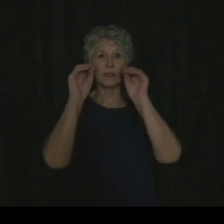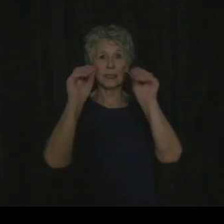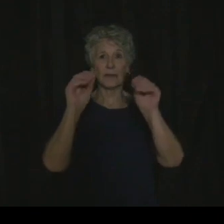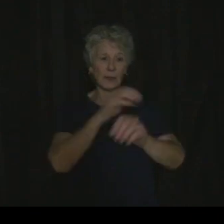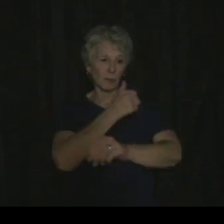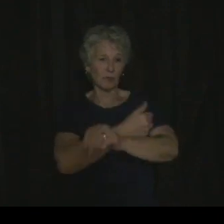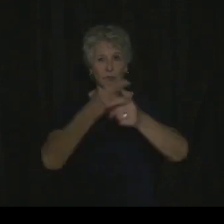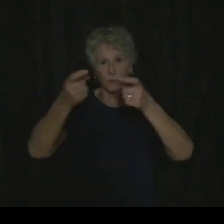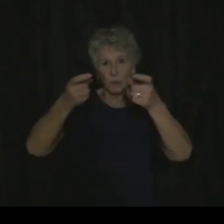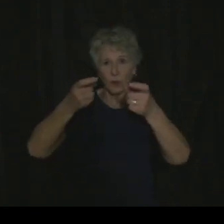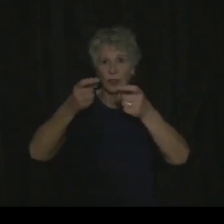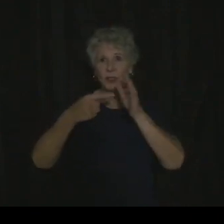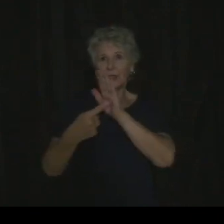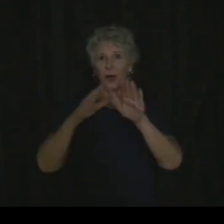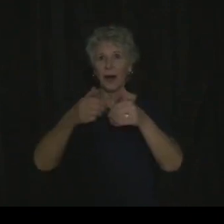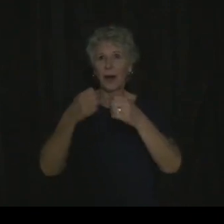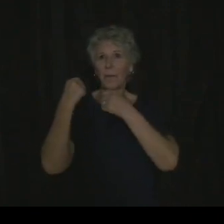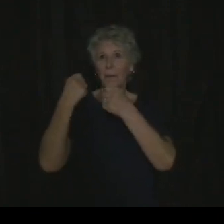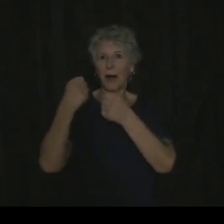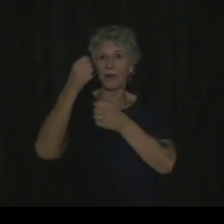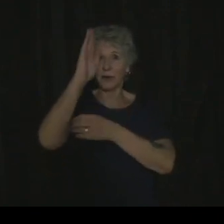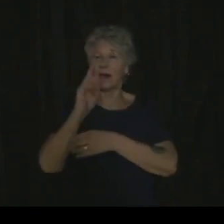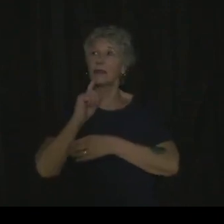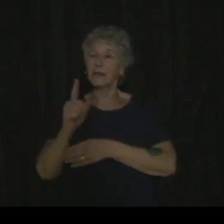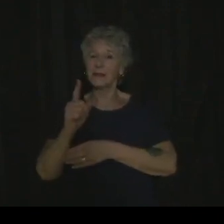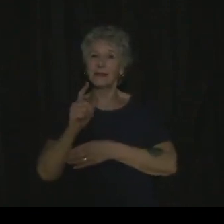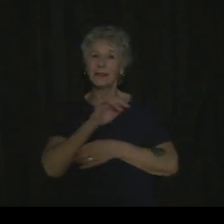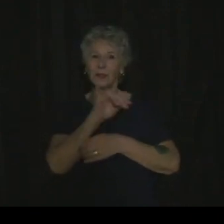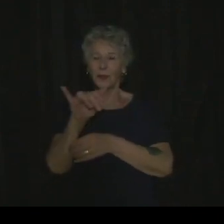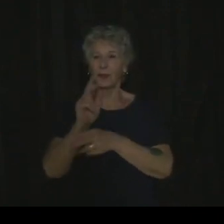how powerful God is to those who love him.